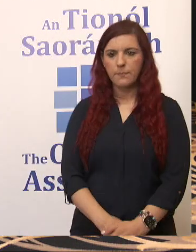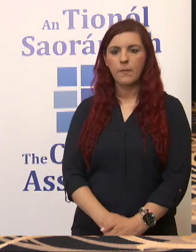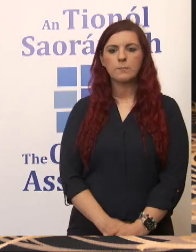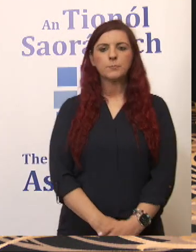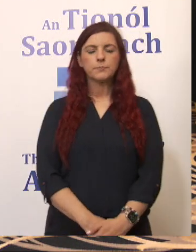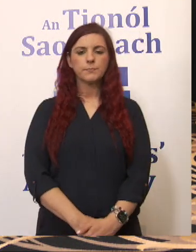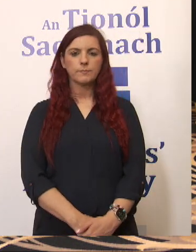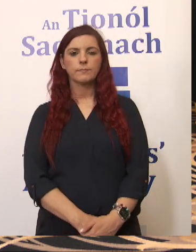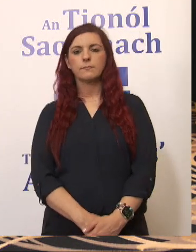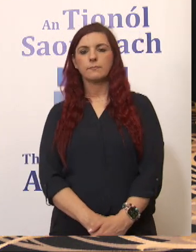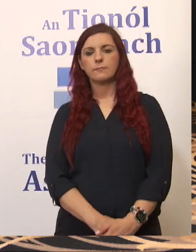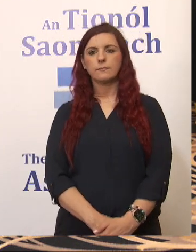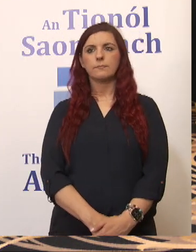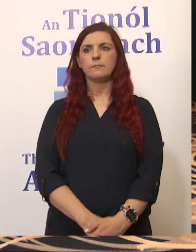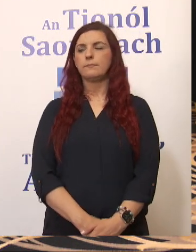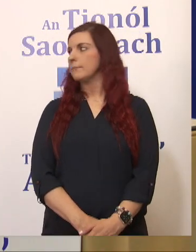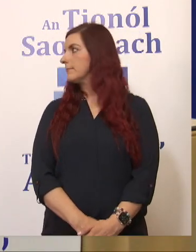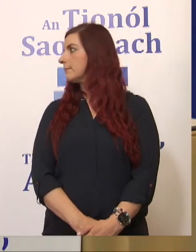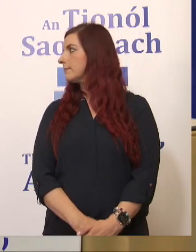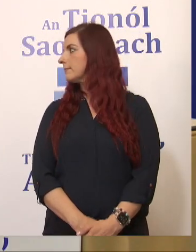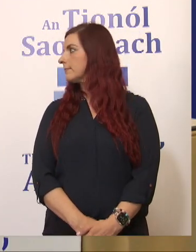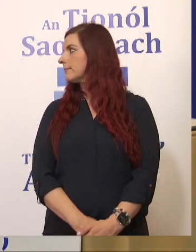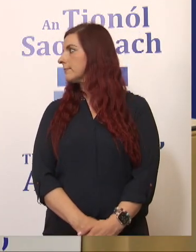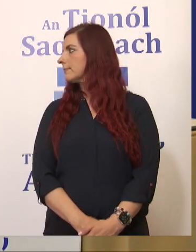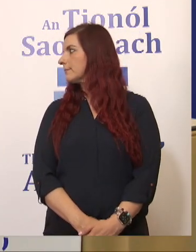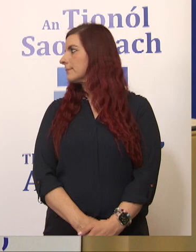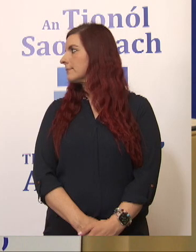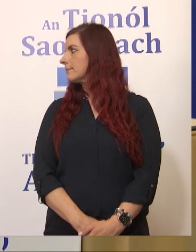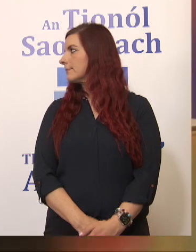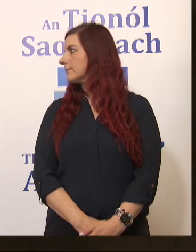Thank you, Niamh. So